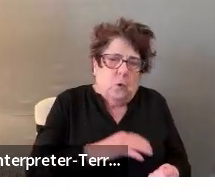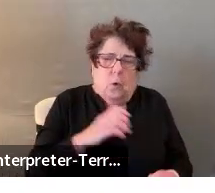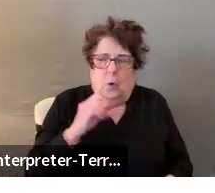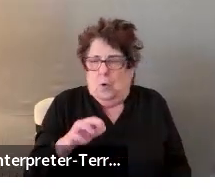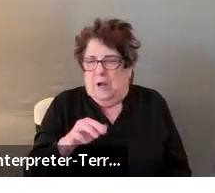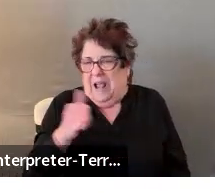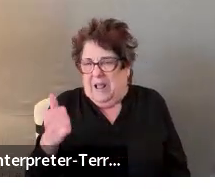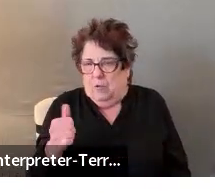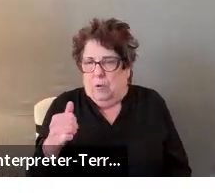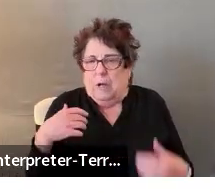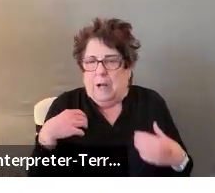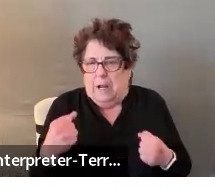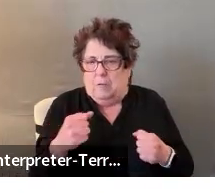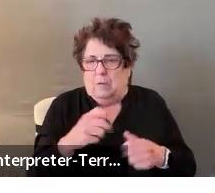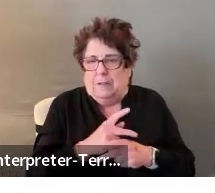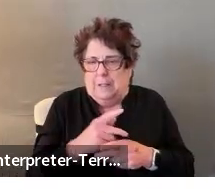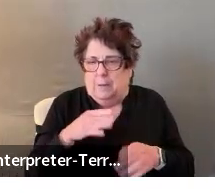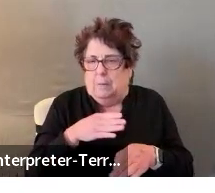prescription.